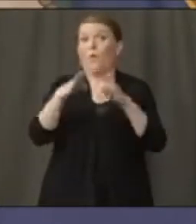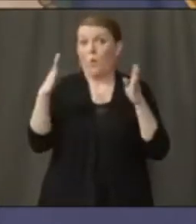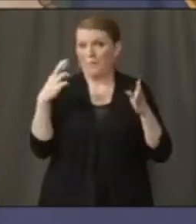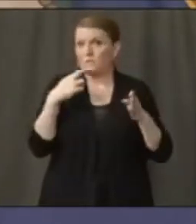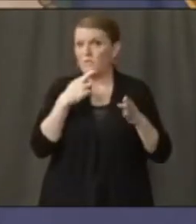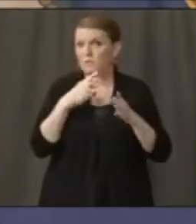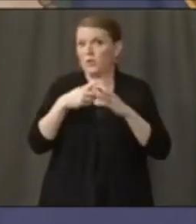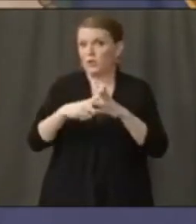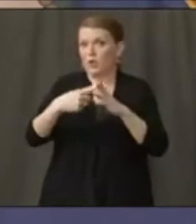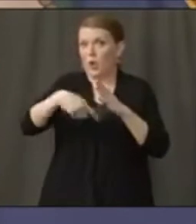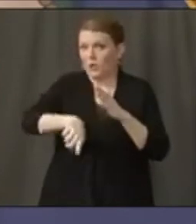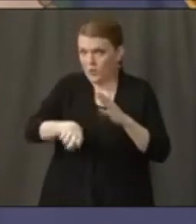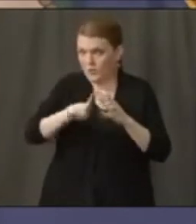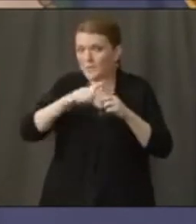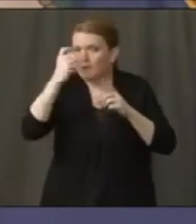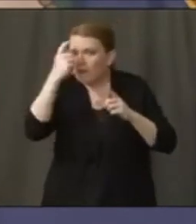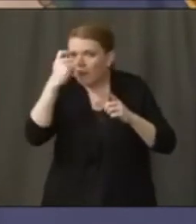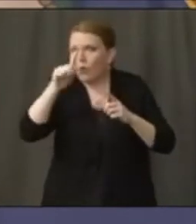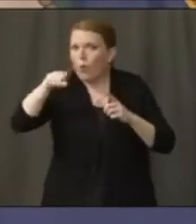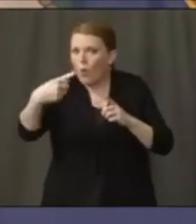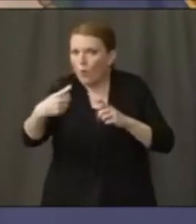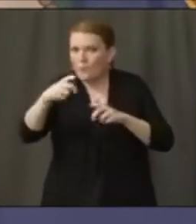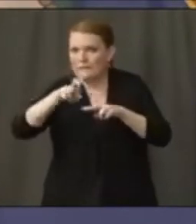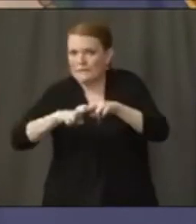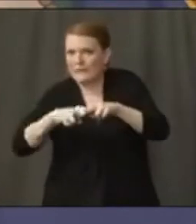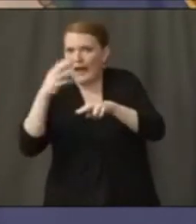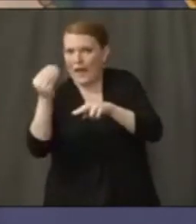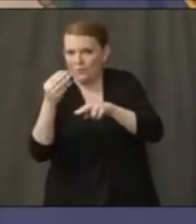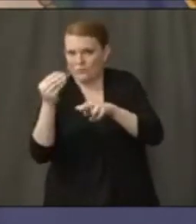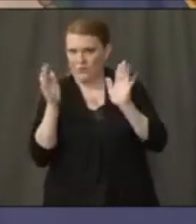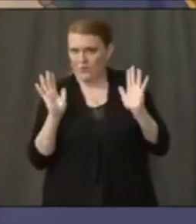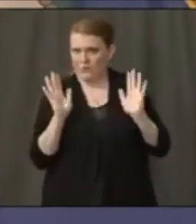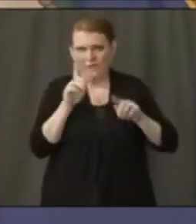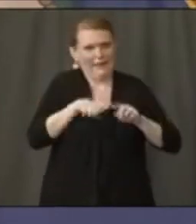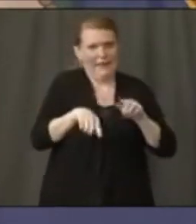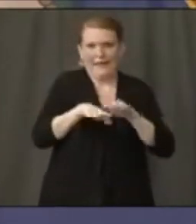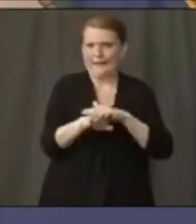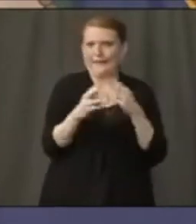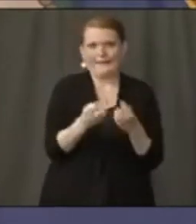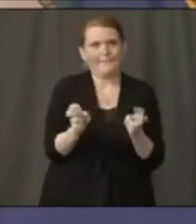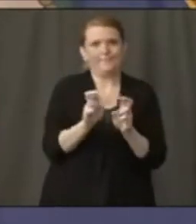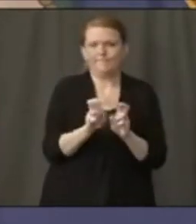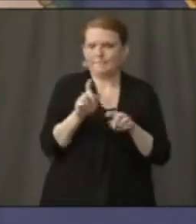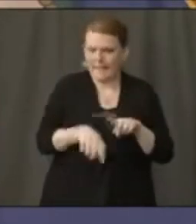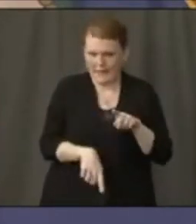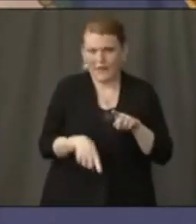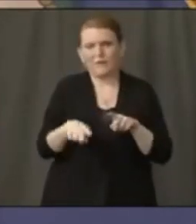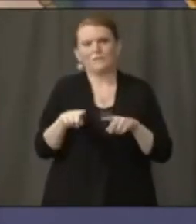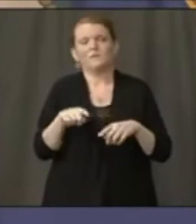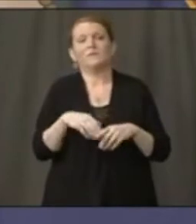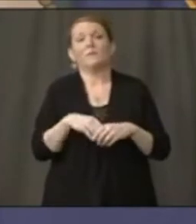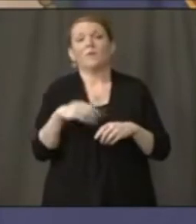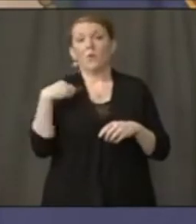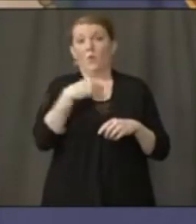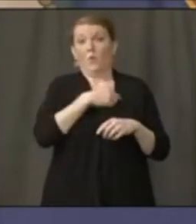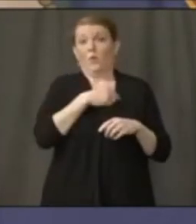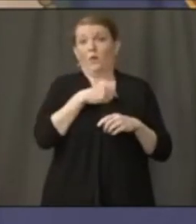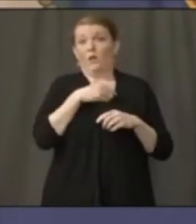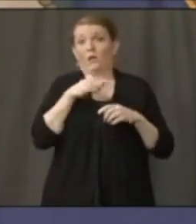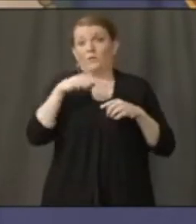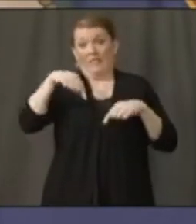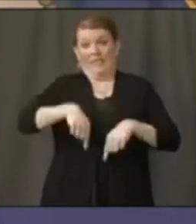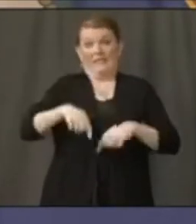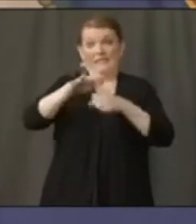alongside Maine, I think, and Rhode Island and a few of the other states, but not everybody is doing it. And some people think we should do it